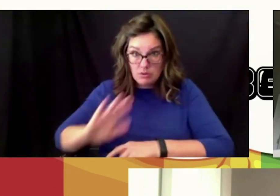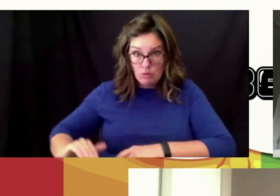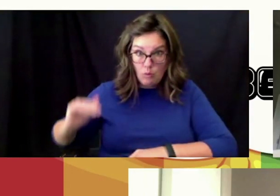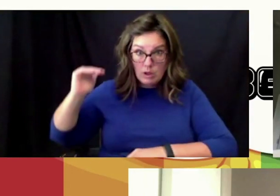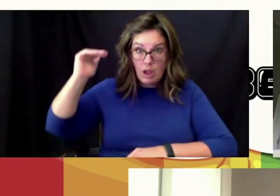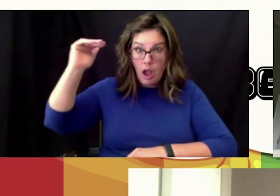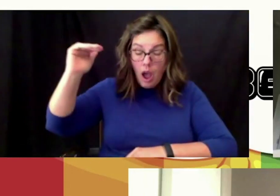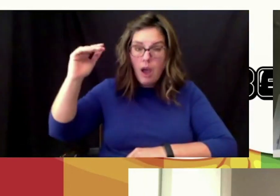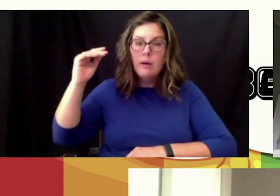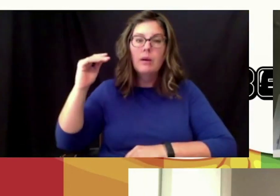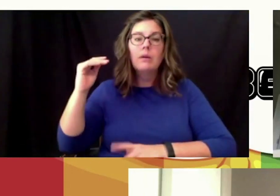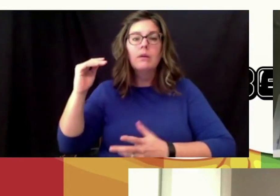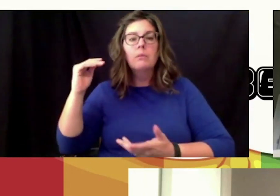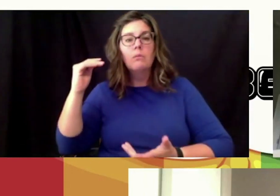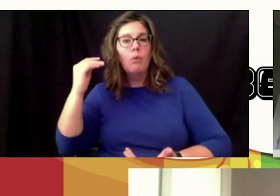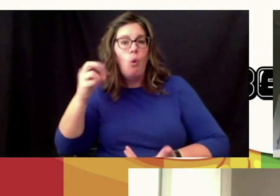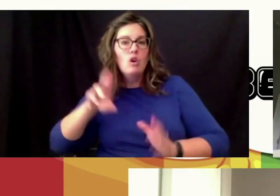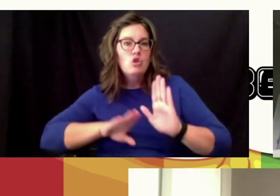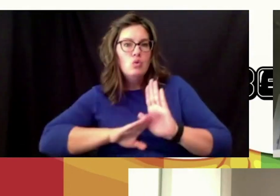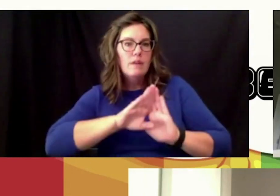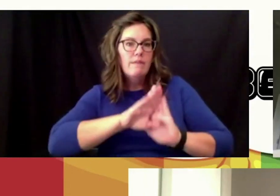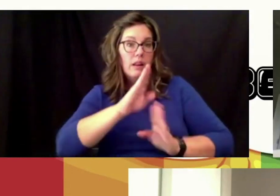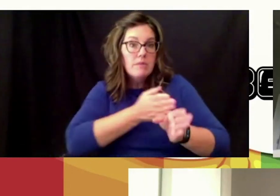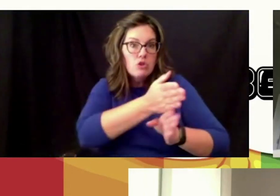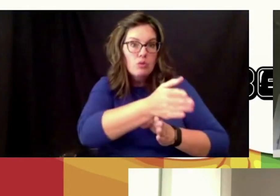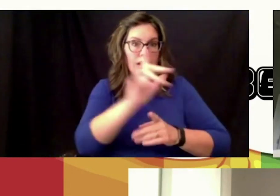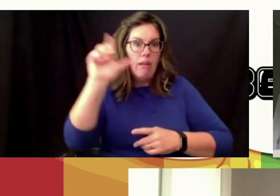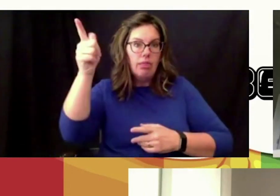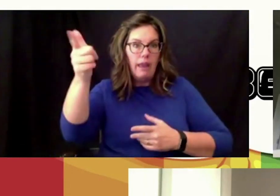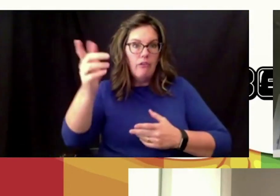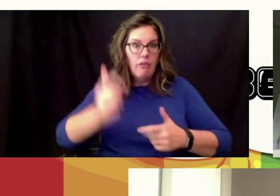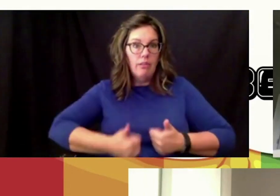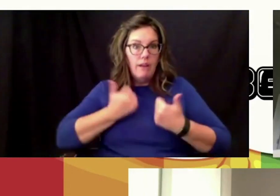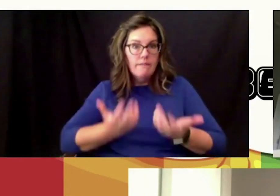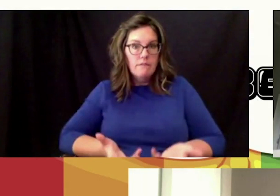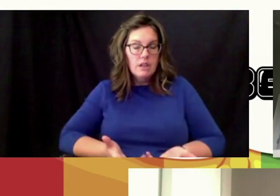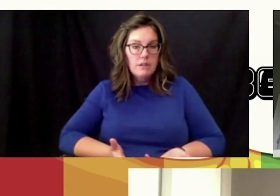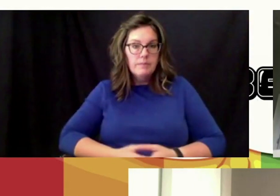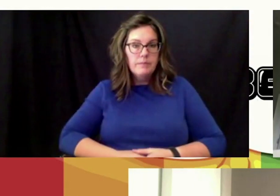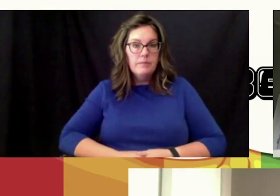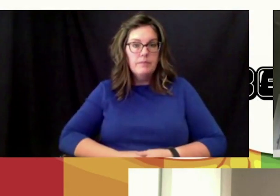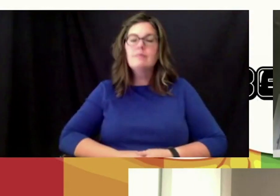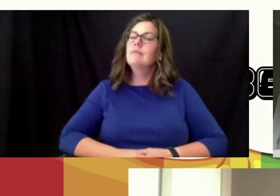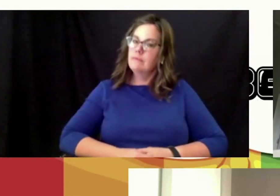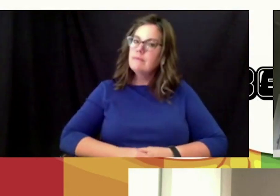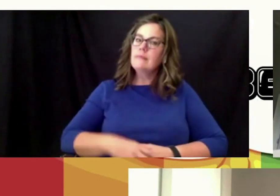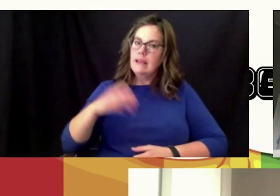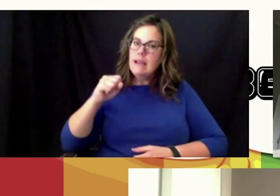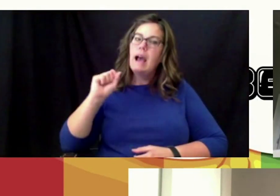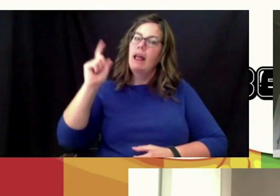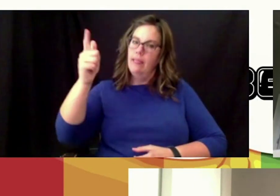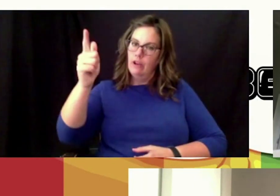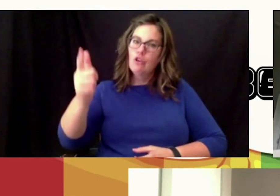develop this idea of a career later on in your life? Yeah, it came later on. I really wish that I